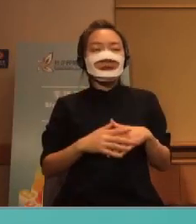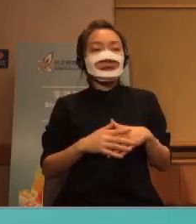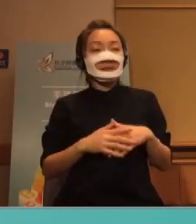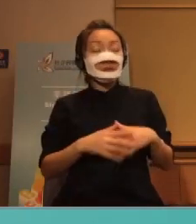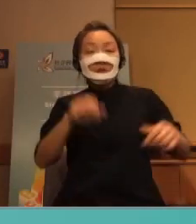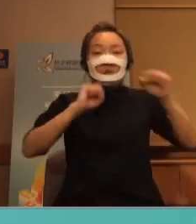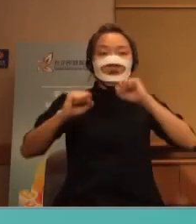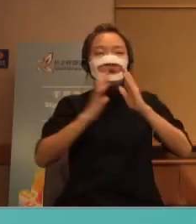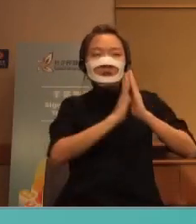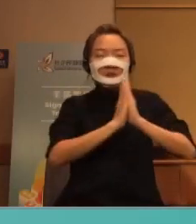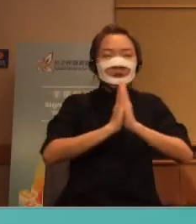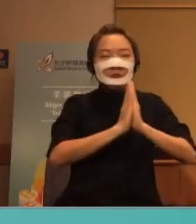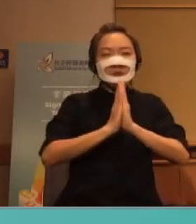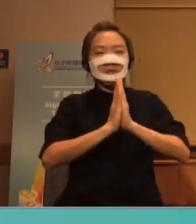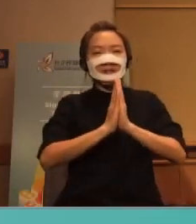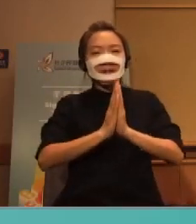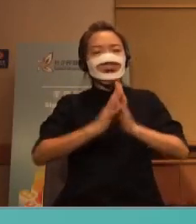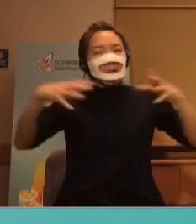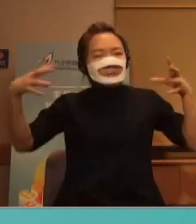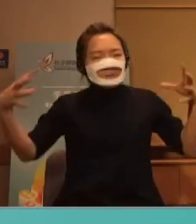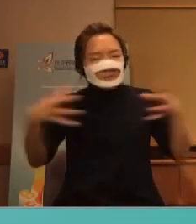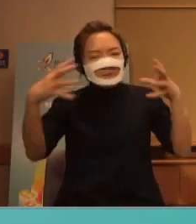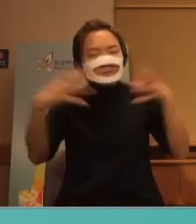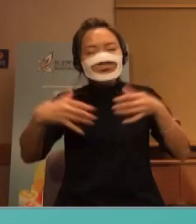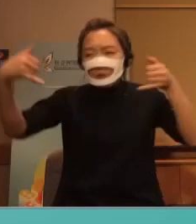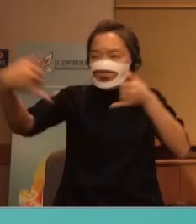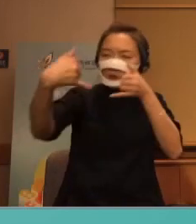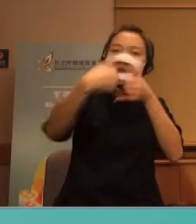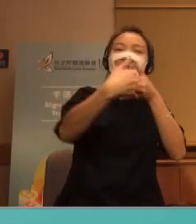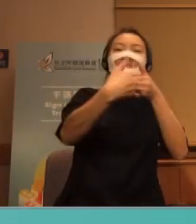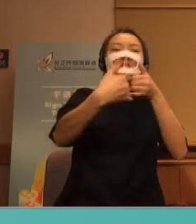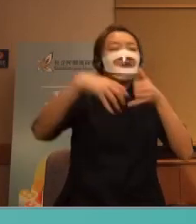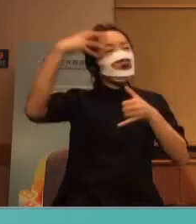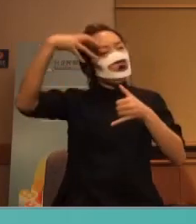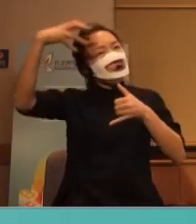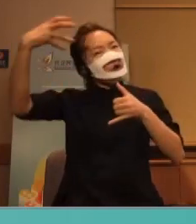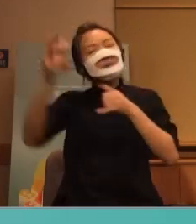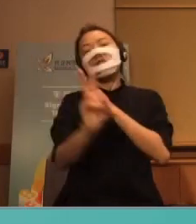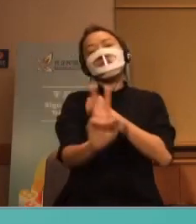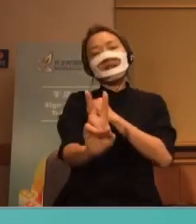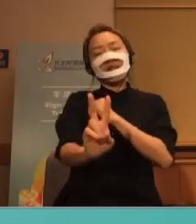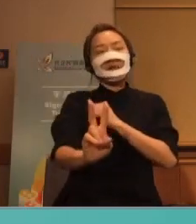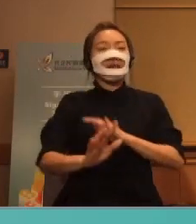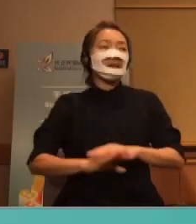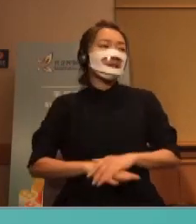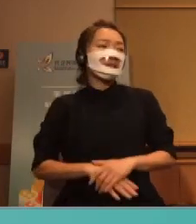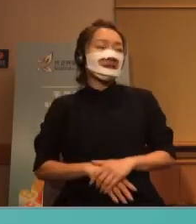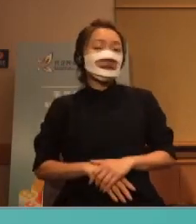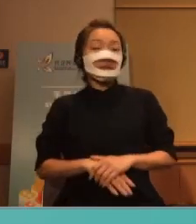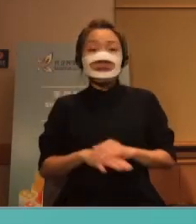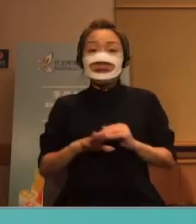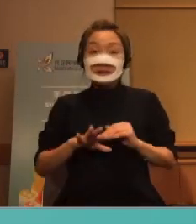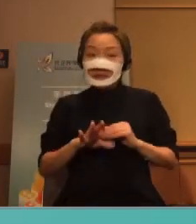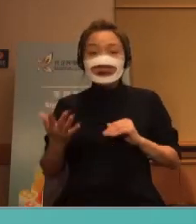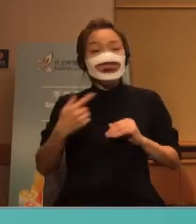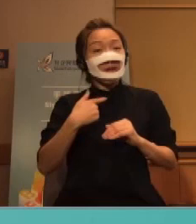inclusive. This is an idea, and I don't know what will be, what will the picture